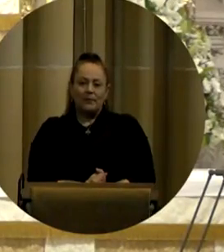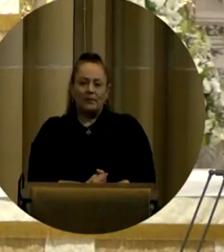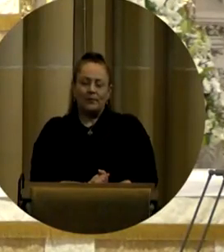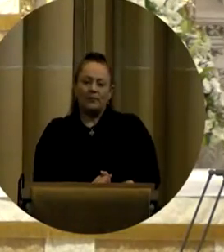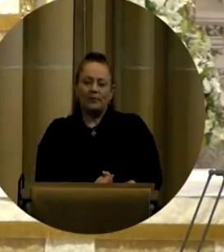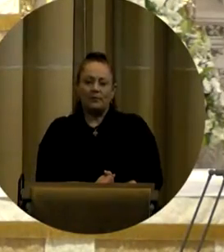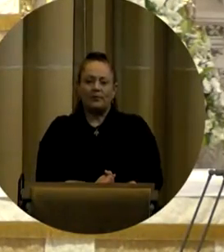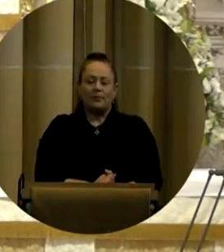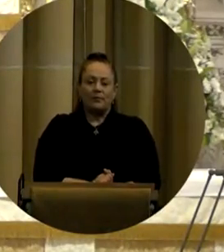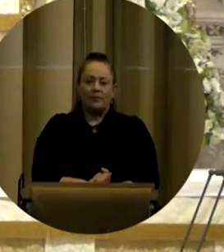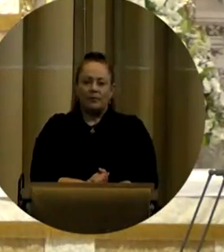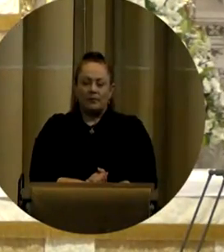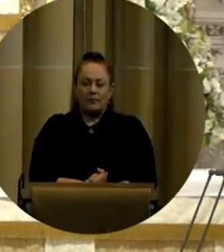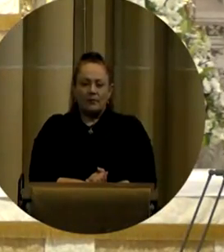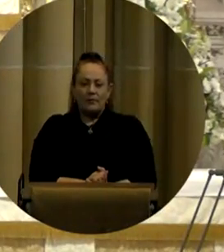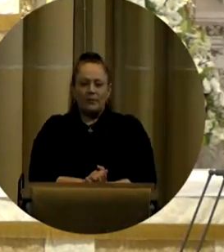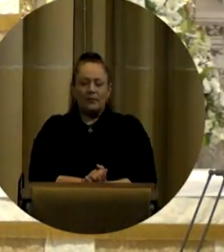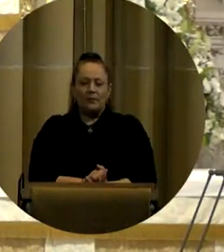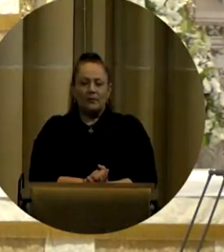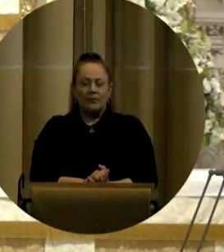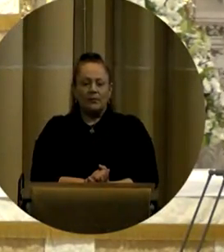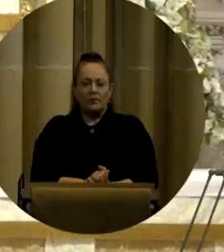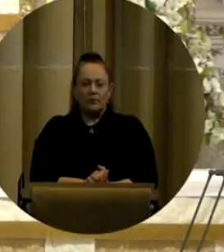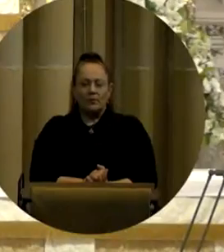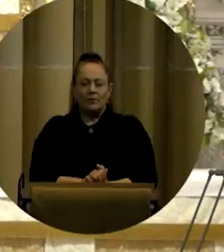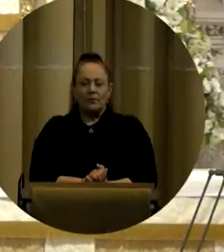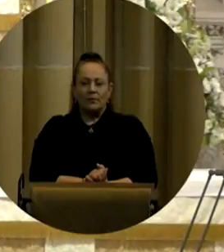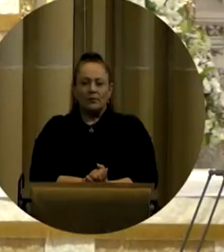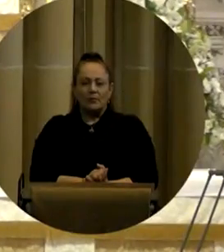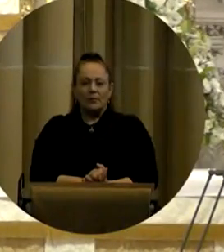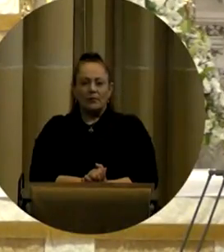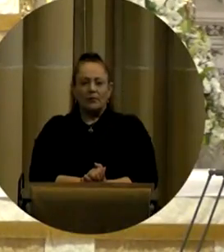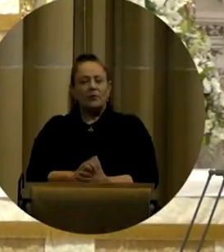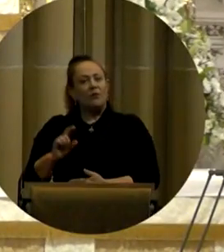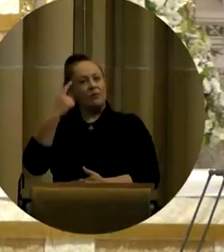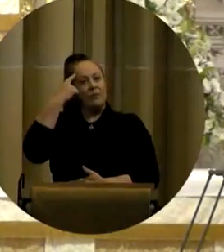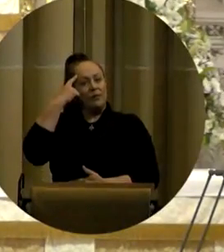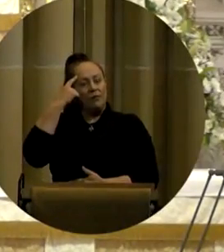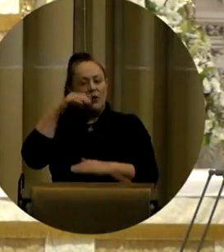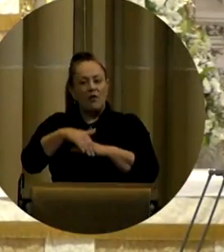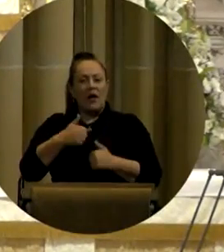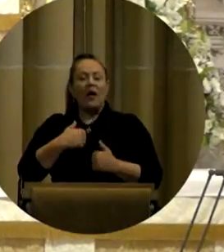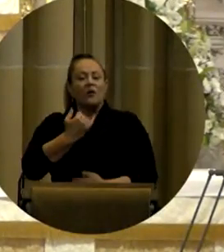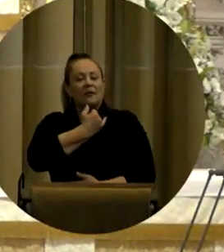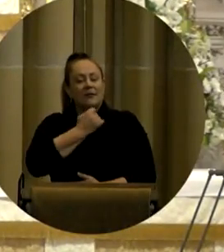Conscious of the call of our baptism to be saints for our time, let us first repent of our